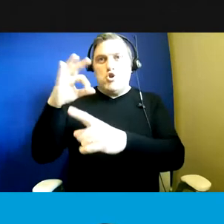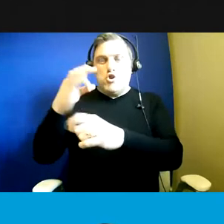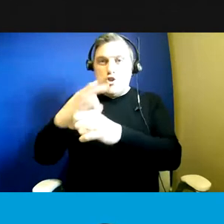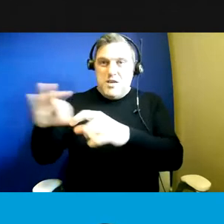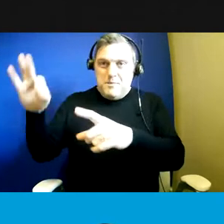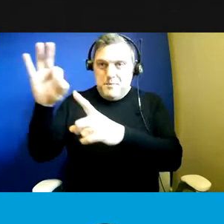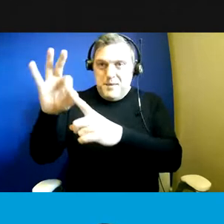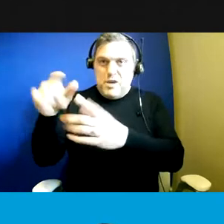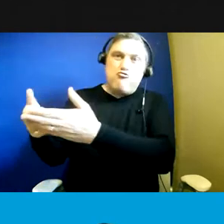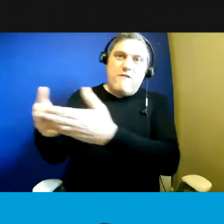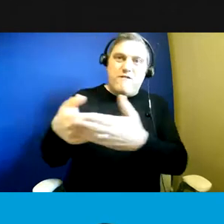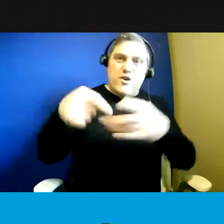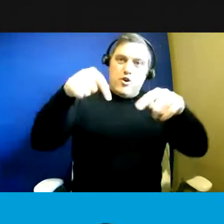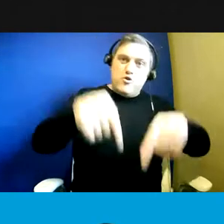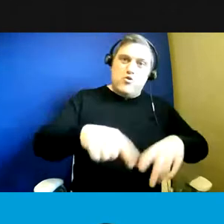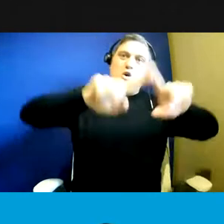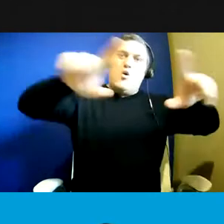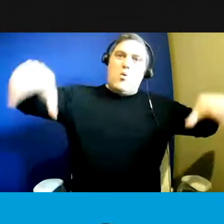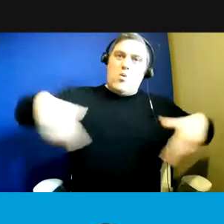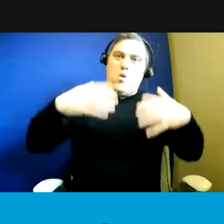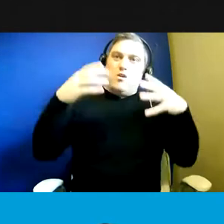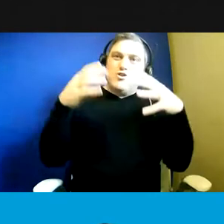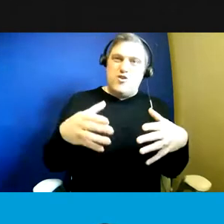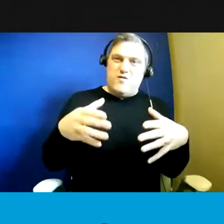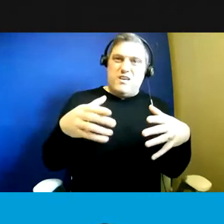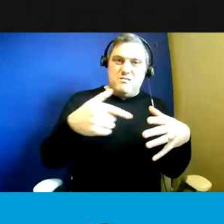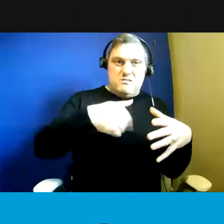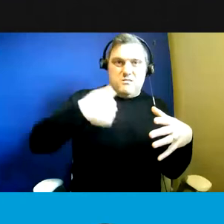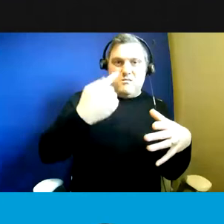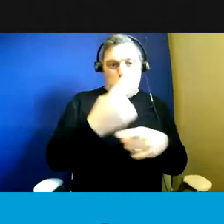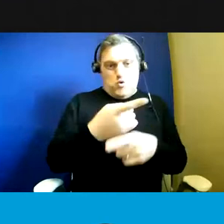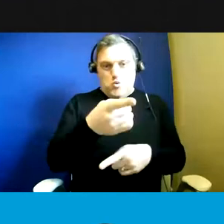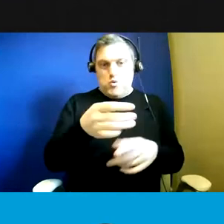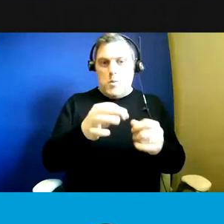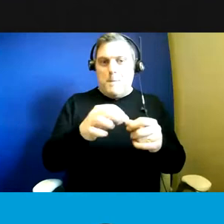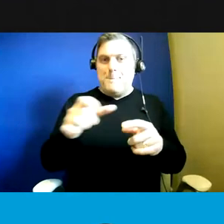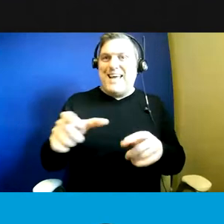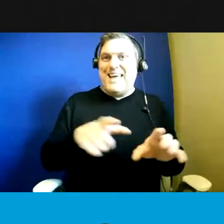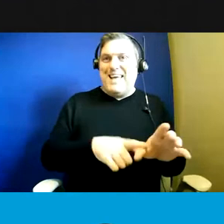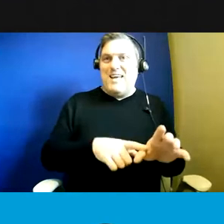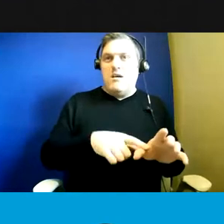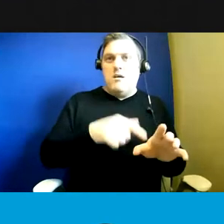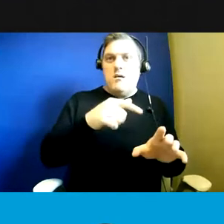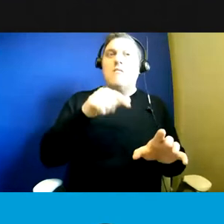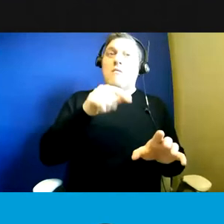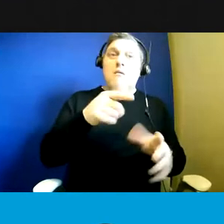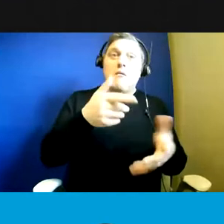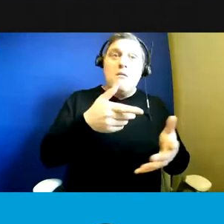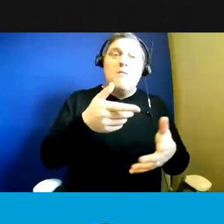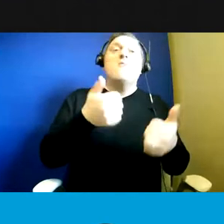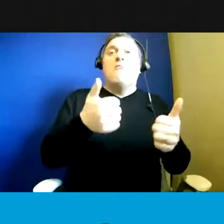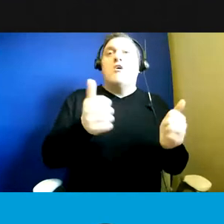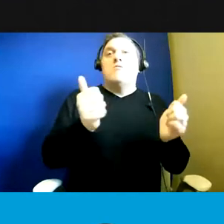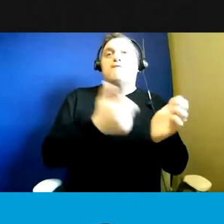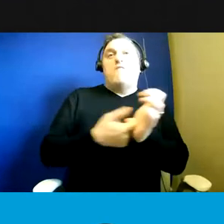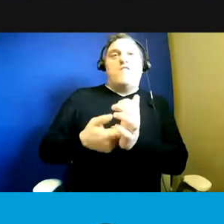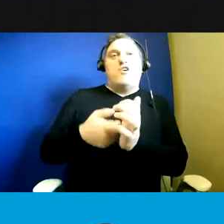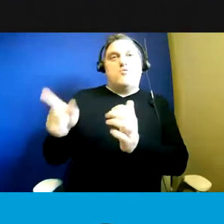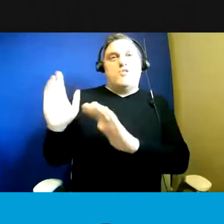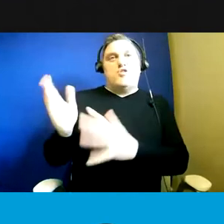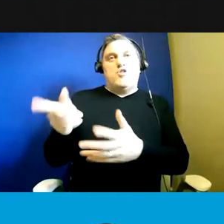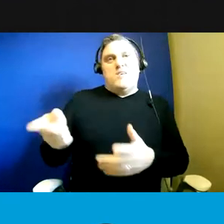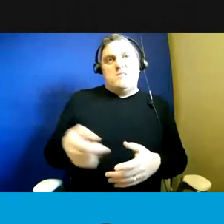to the service as a whole, and then they would speak to Becky or one of their colleagues and then be referred if it's appropriate. Okay,